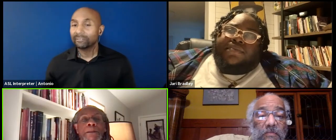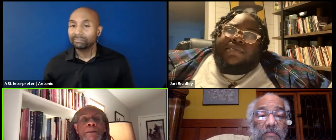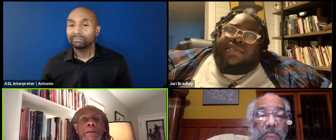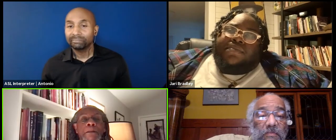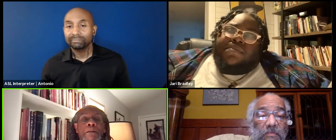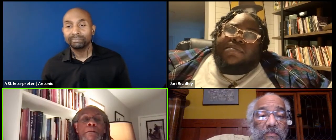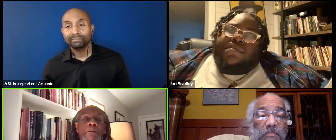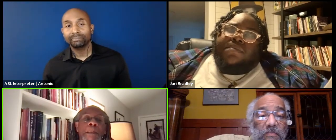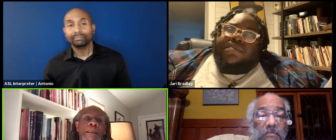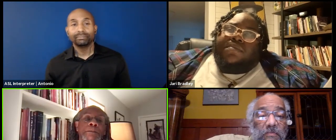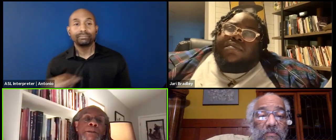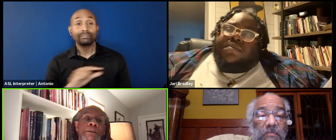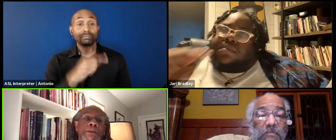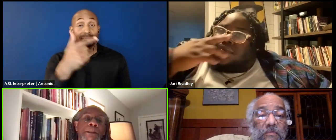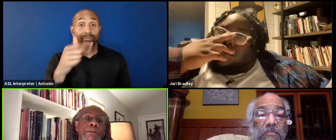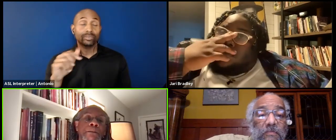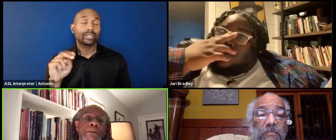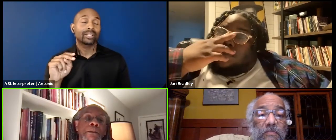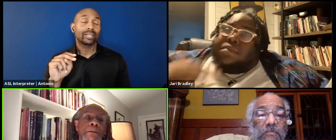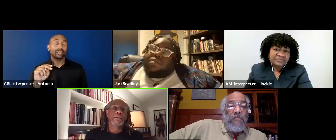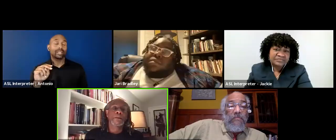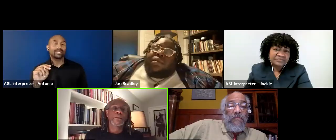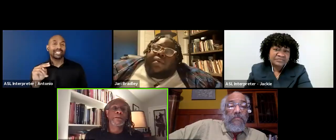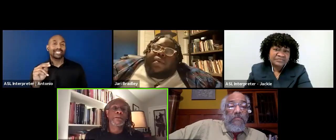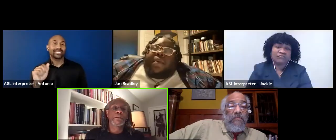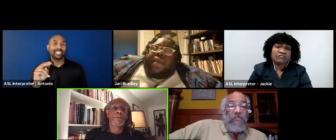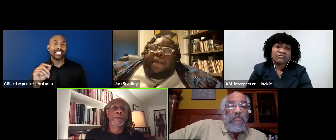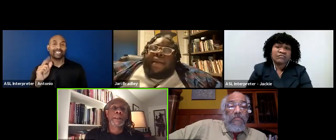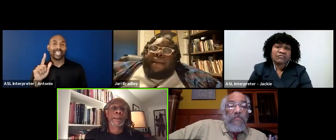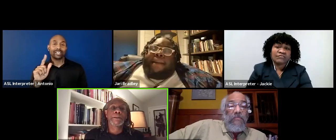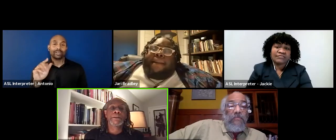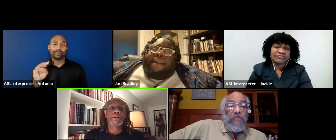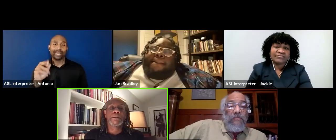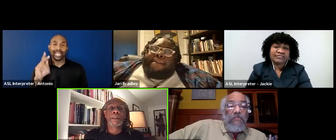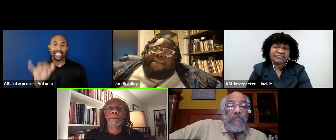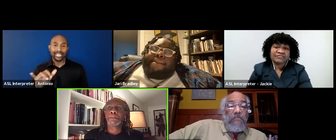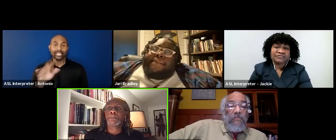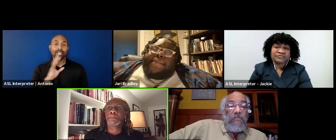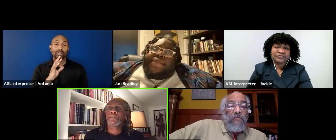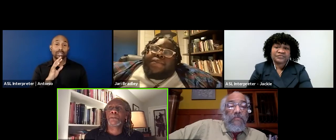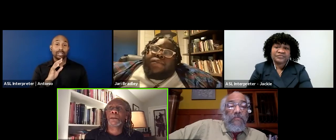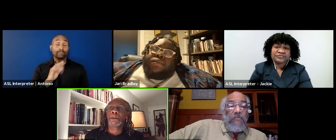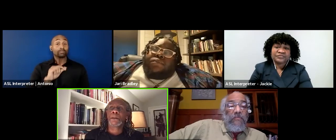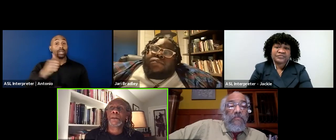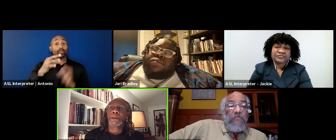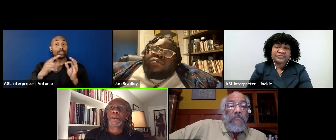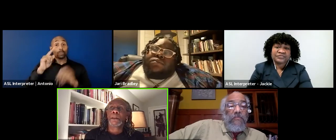Well, I think, you know, my experience was that, you know, one had to